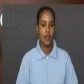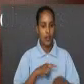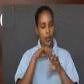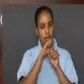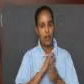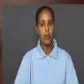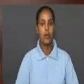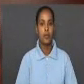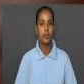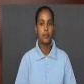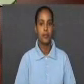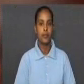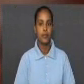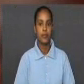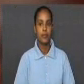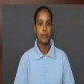Time's up!